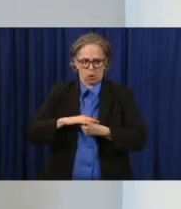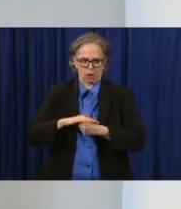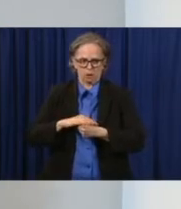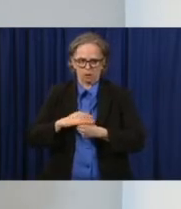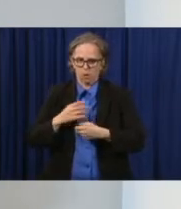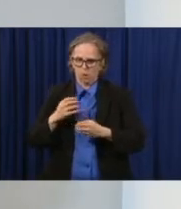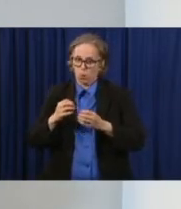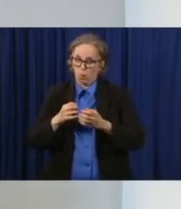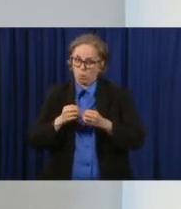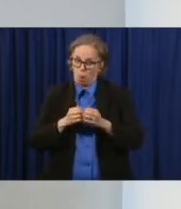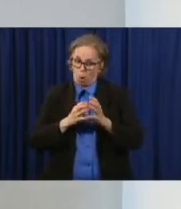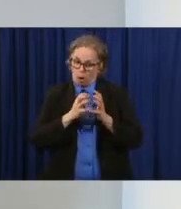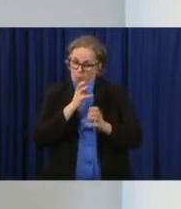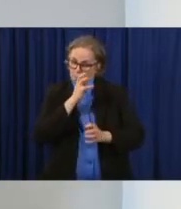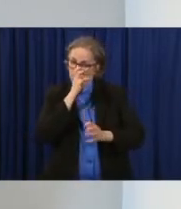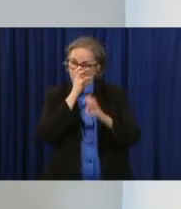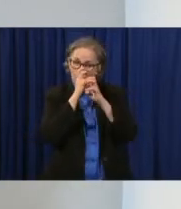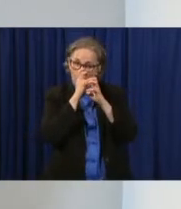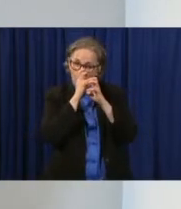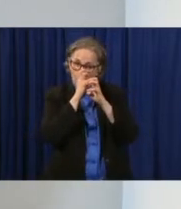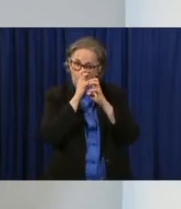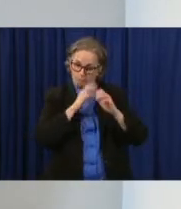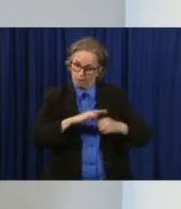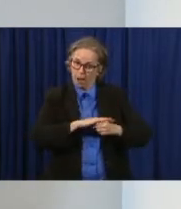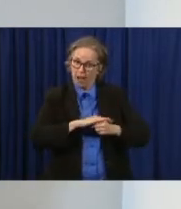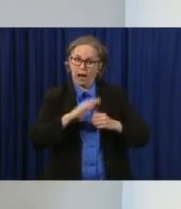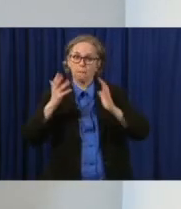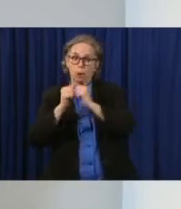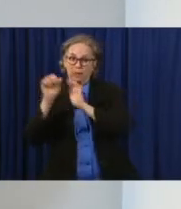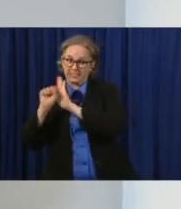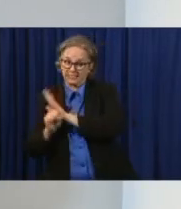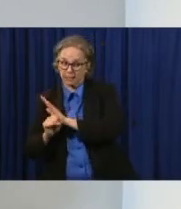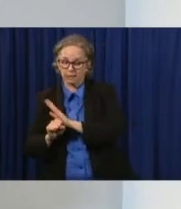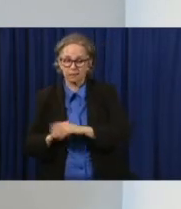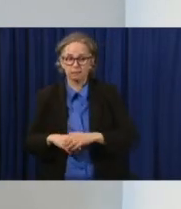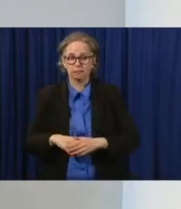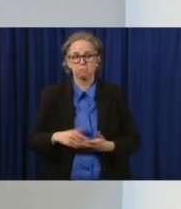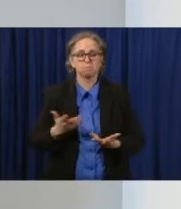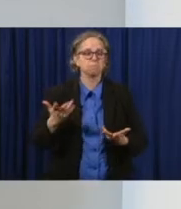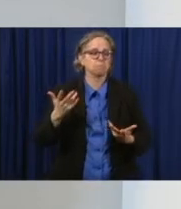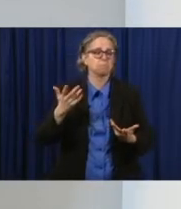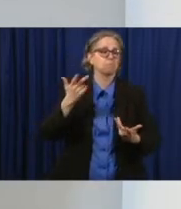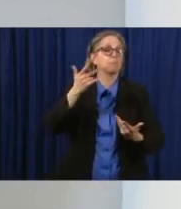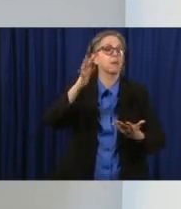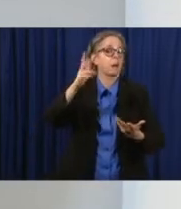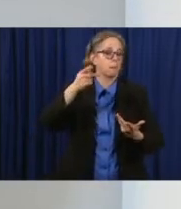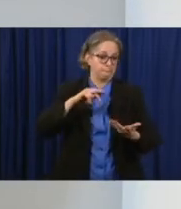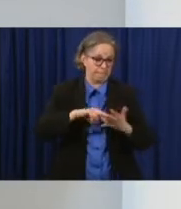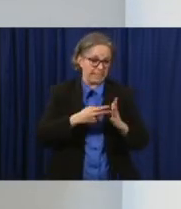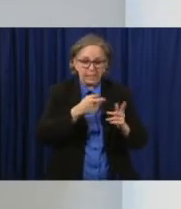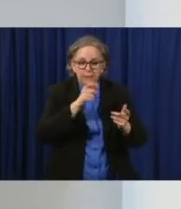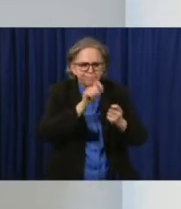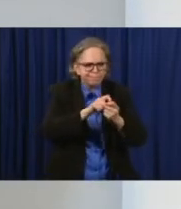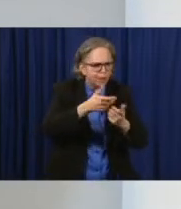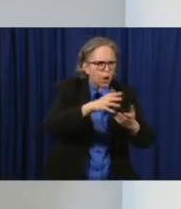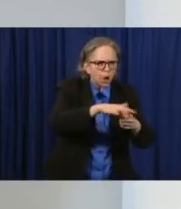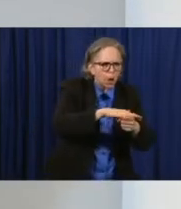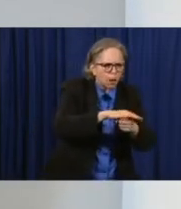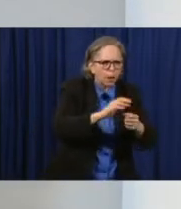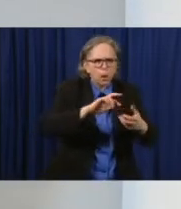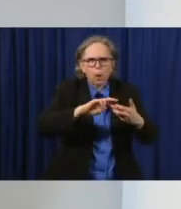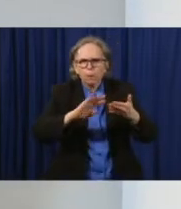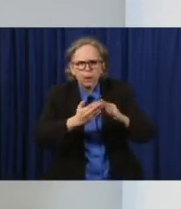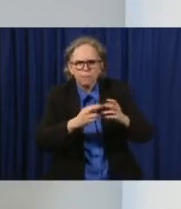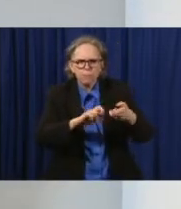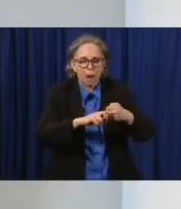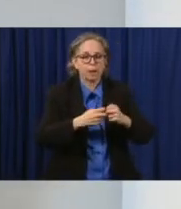there are particular problems, say in an entertainment district or in a community, the local officials can set stricter standards